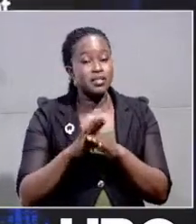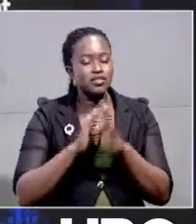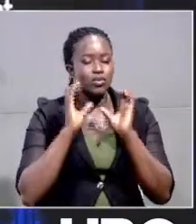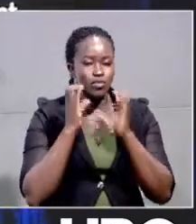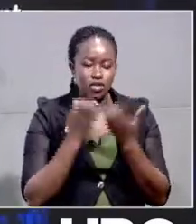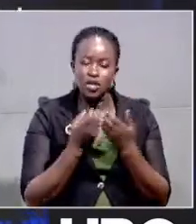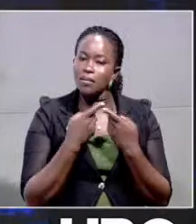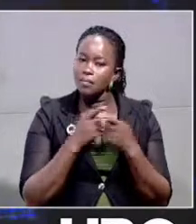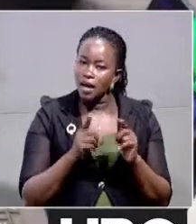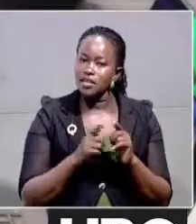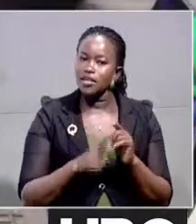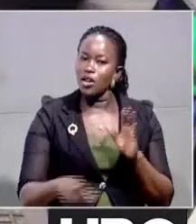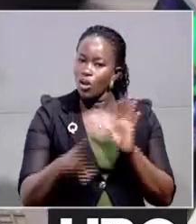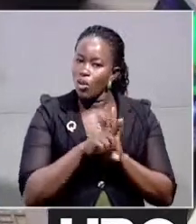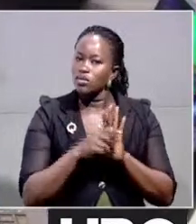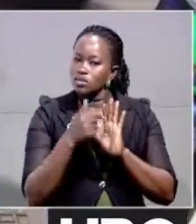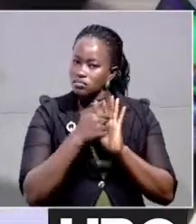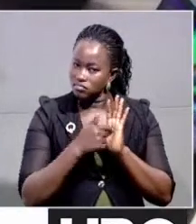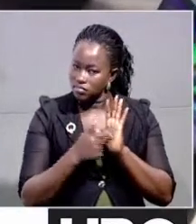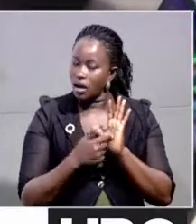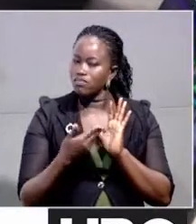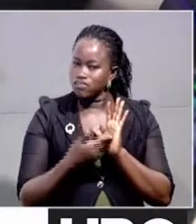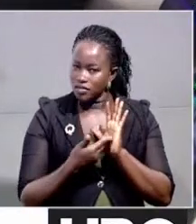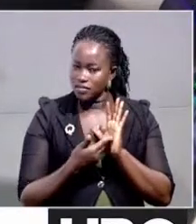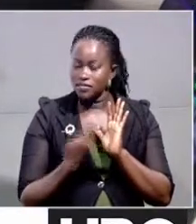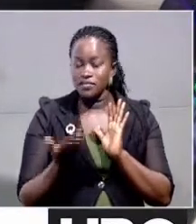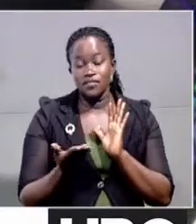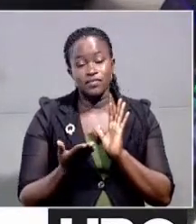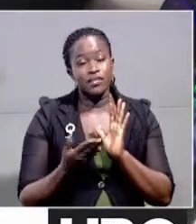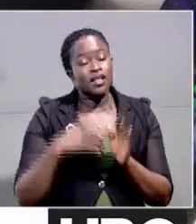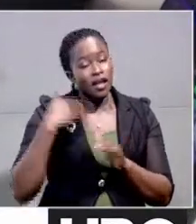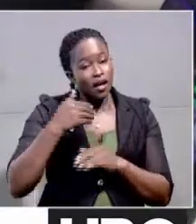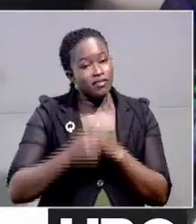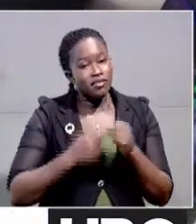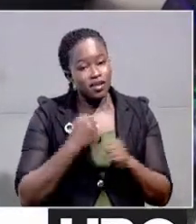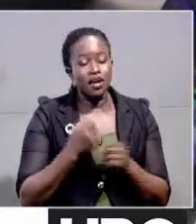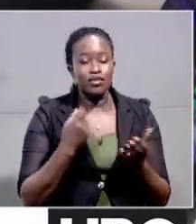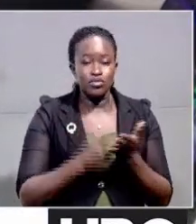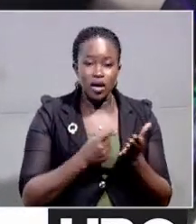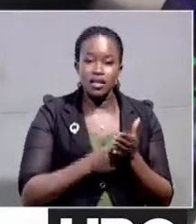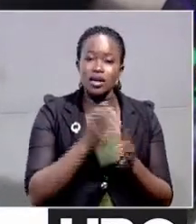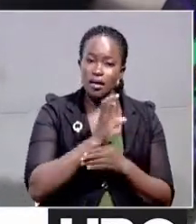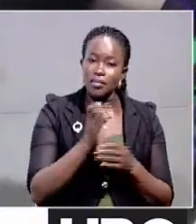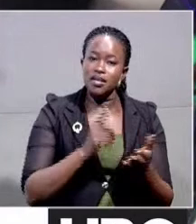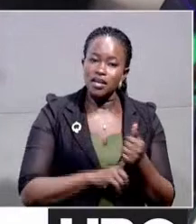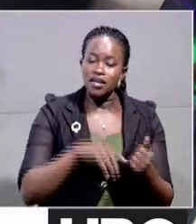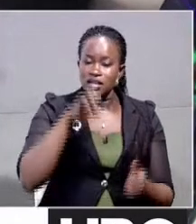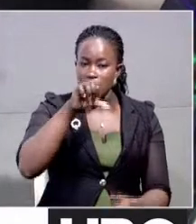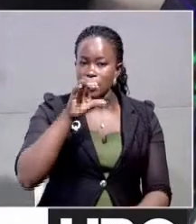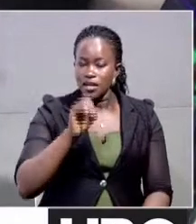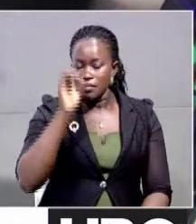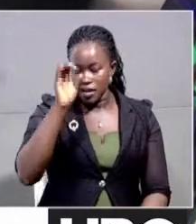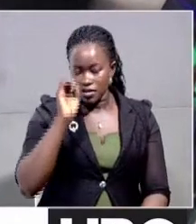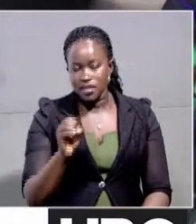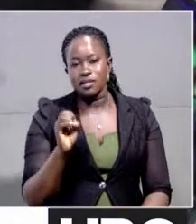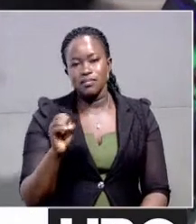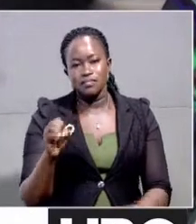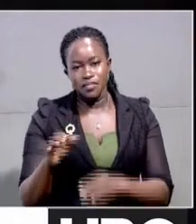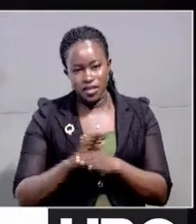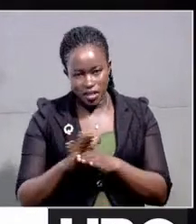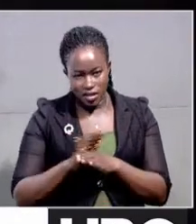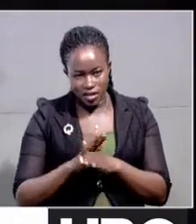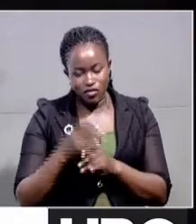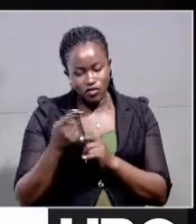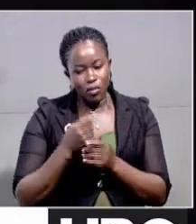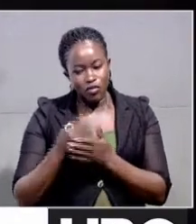However, rules and guidelines do apply. Annually, Ugandan firms get 90% businesses from the fund, but